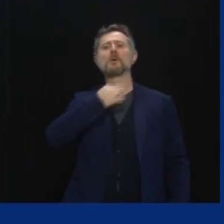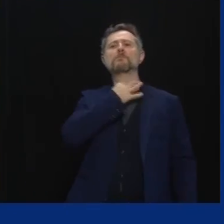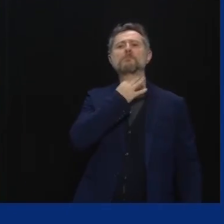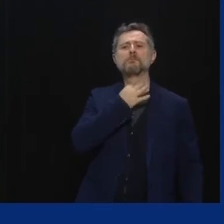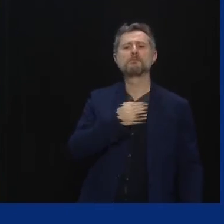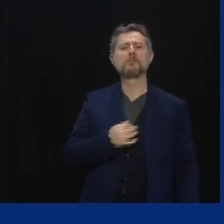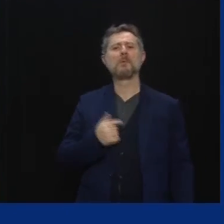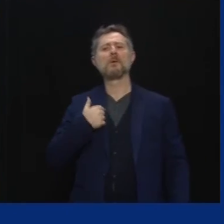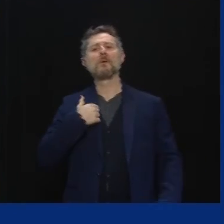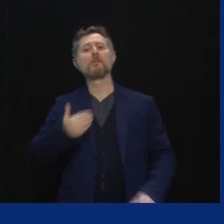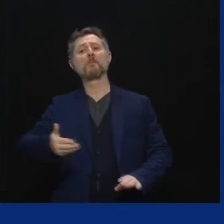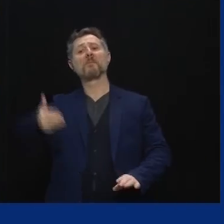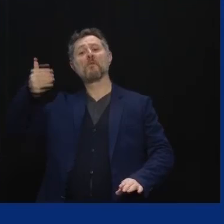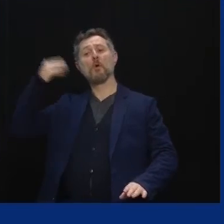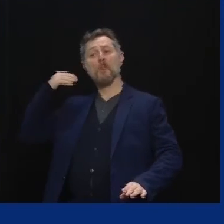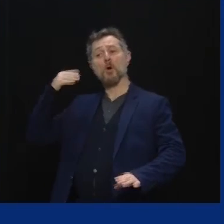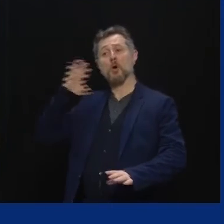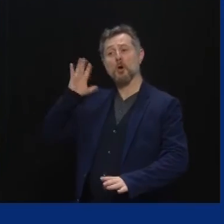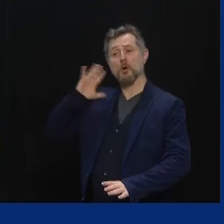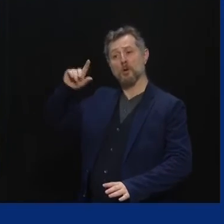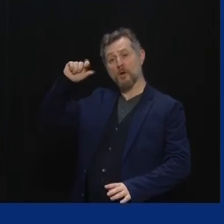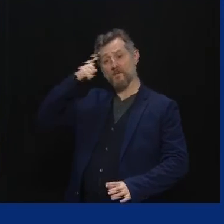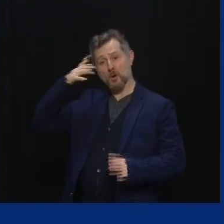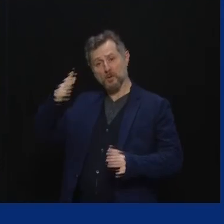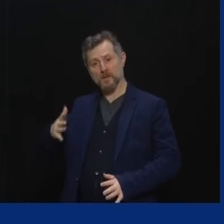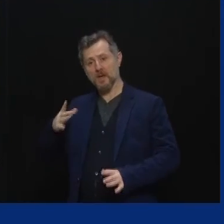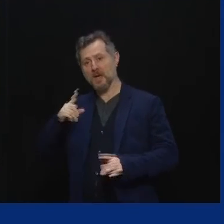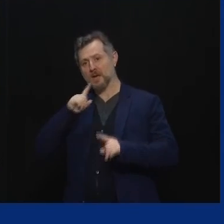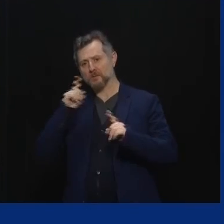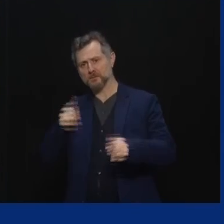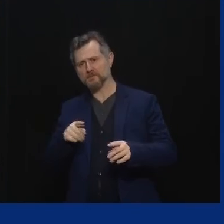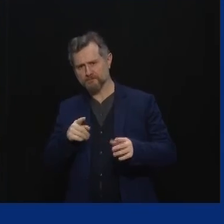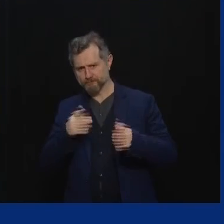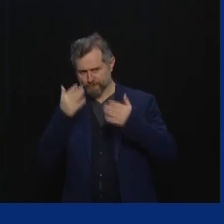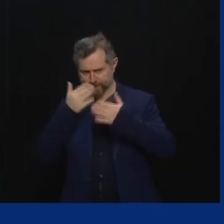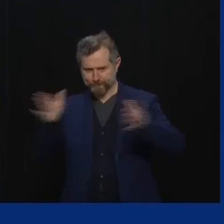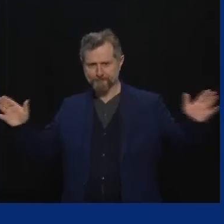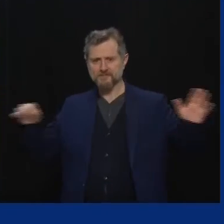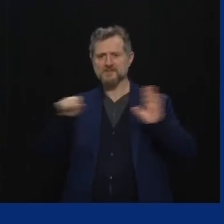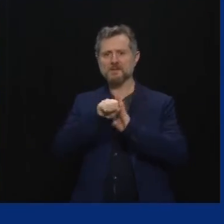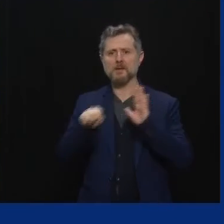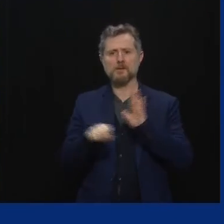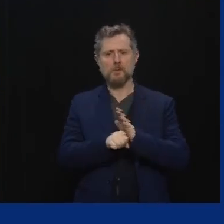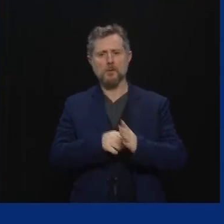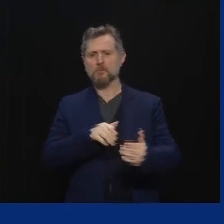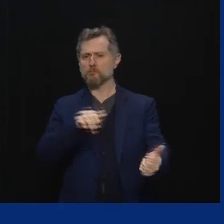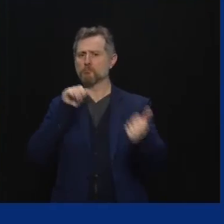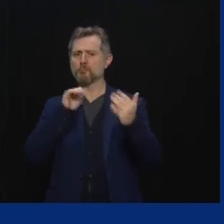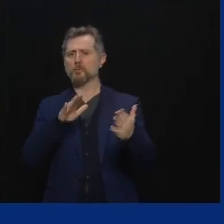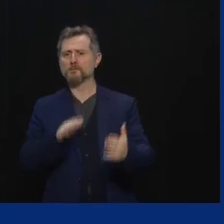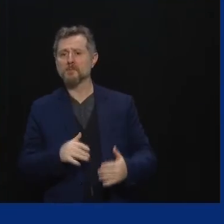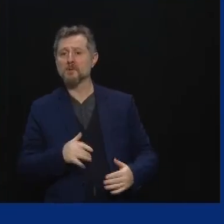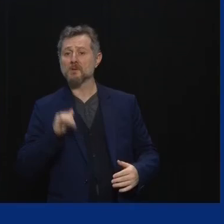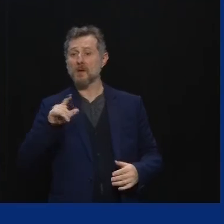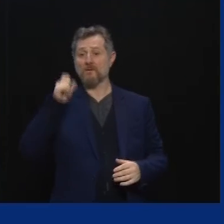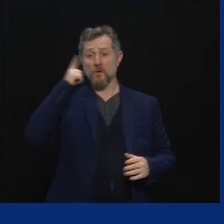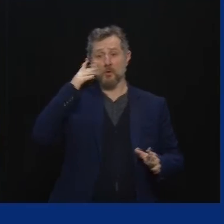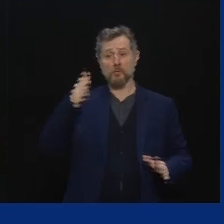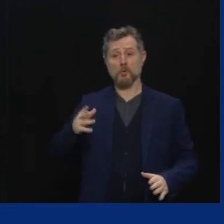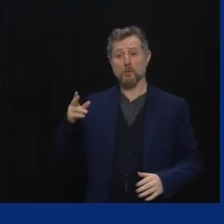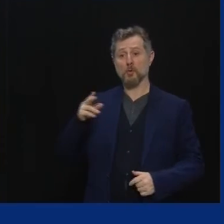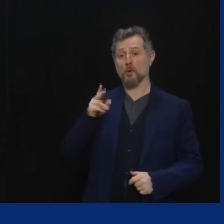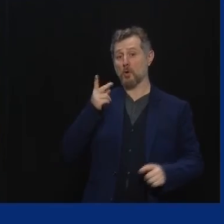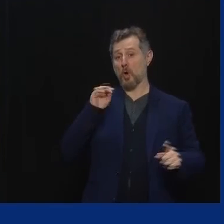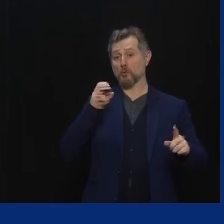very statewide approach. Governor Hochul is, obviously has made it clear that she's deferring to the local